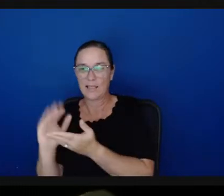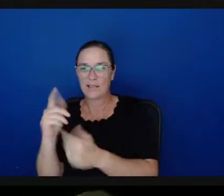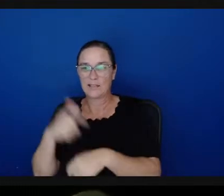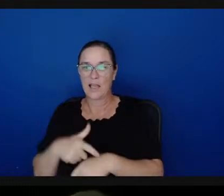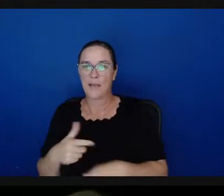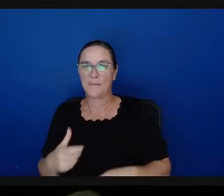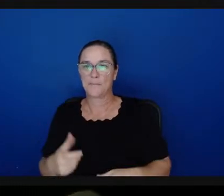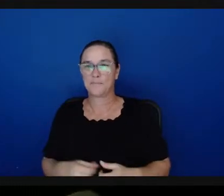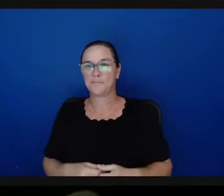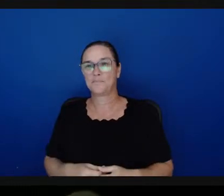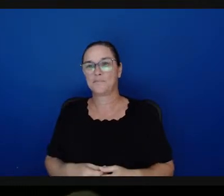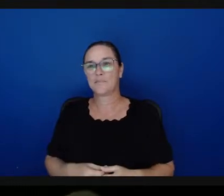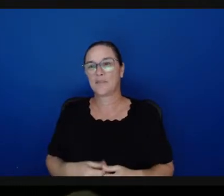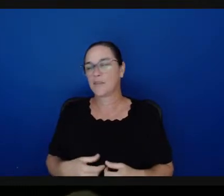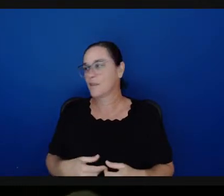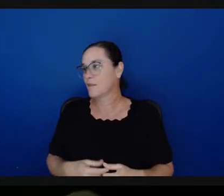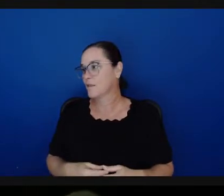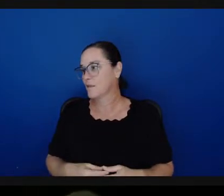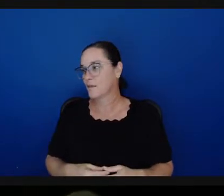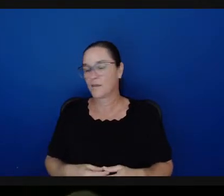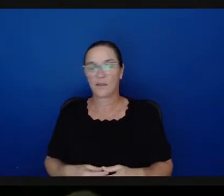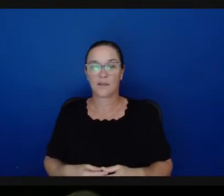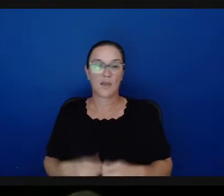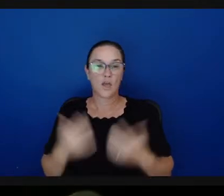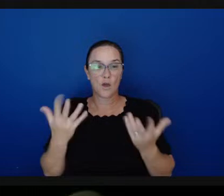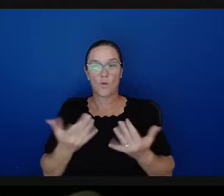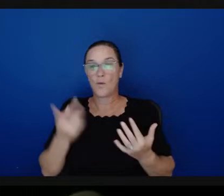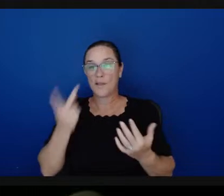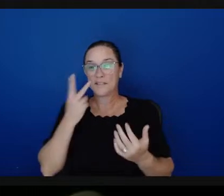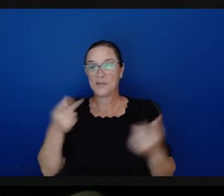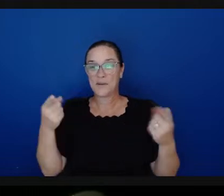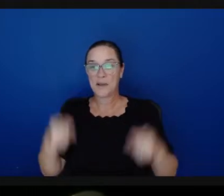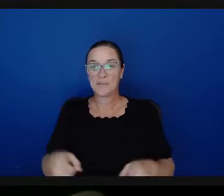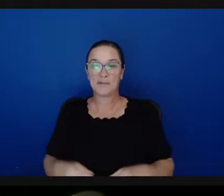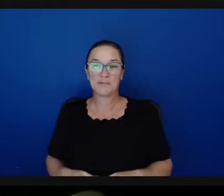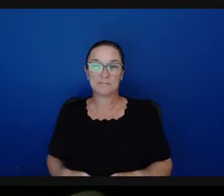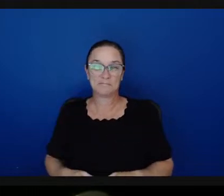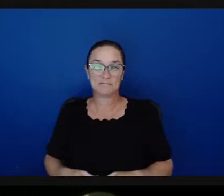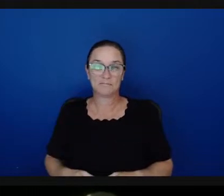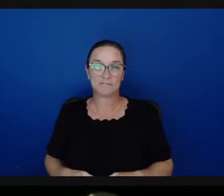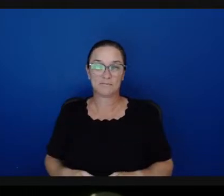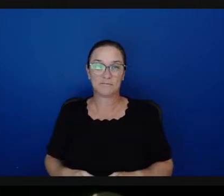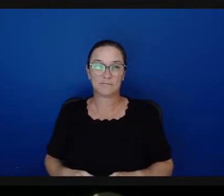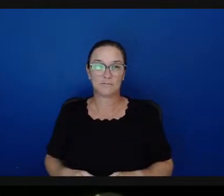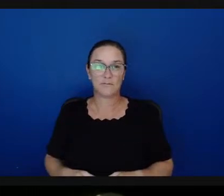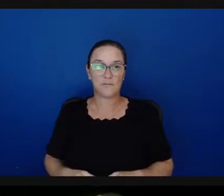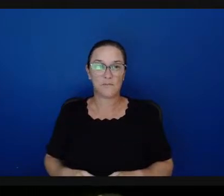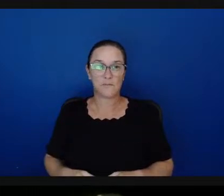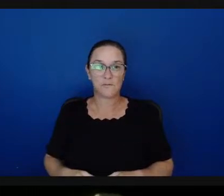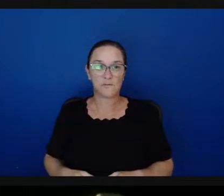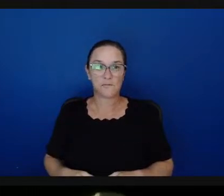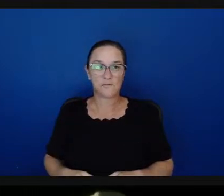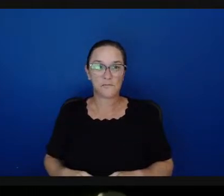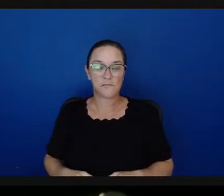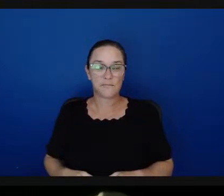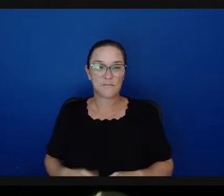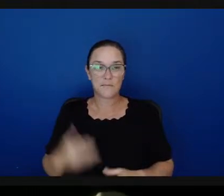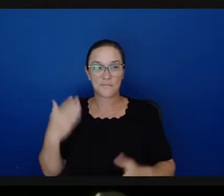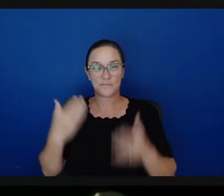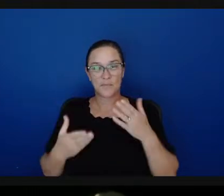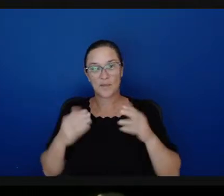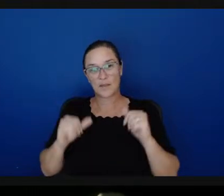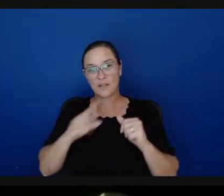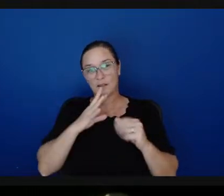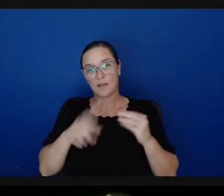to be this way or going to be that way. It's just wait and see what happens. Out of curiosity, can you maybe talk about just like the episodes